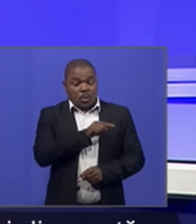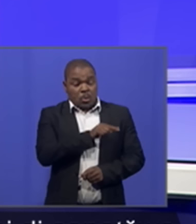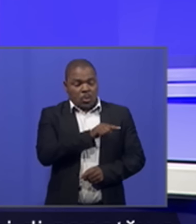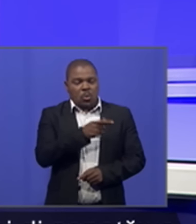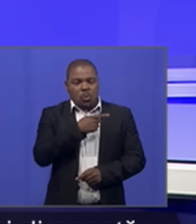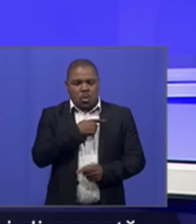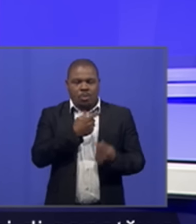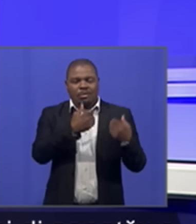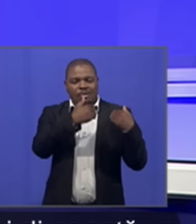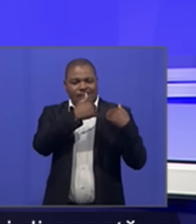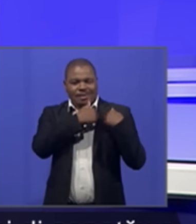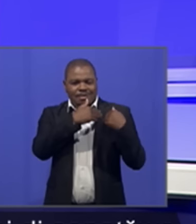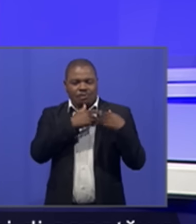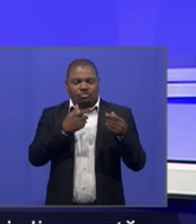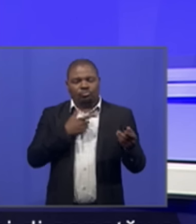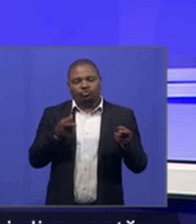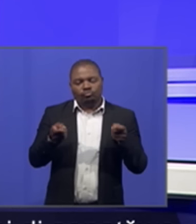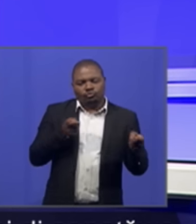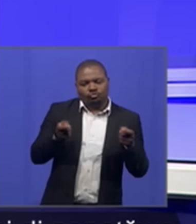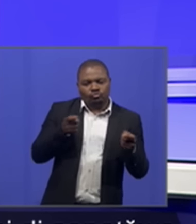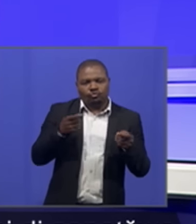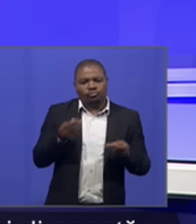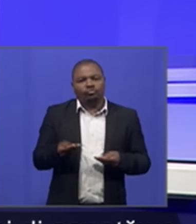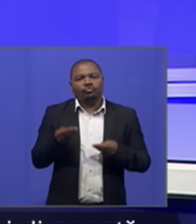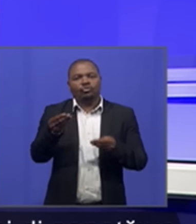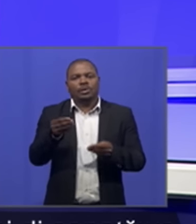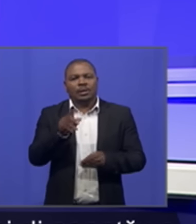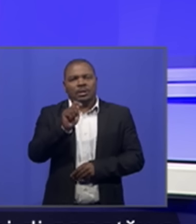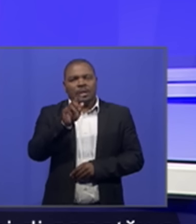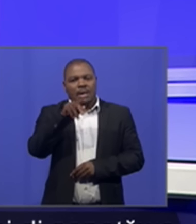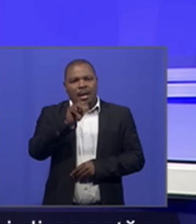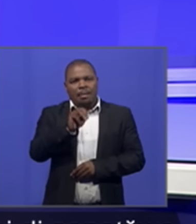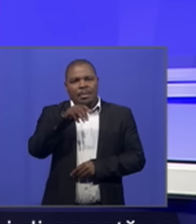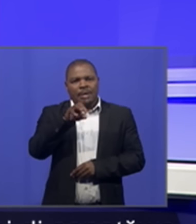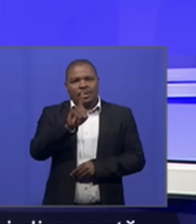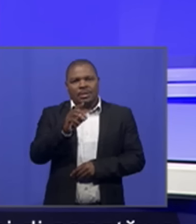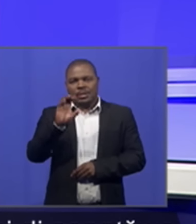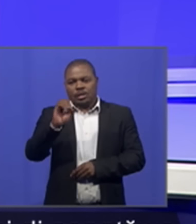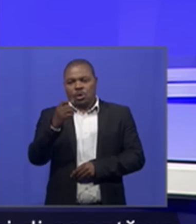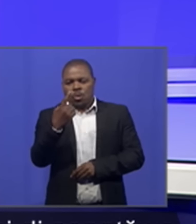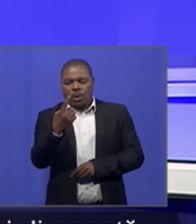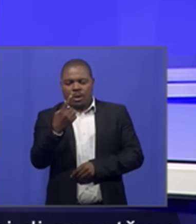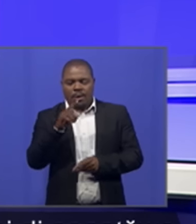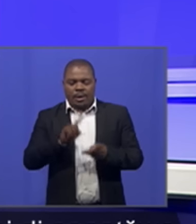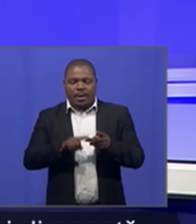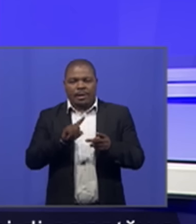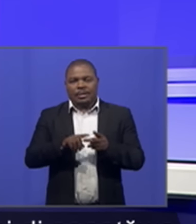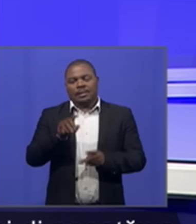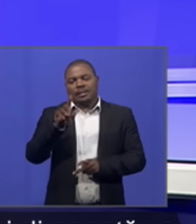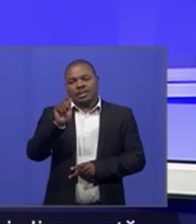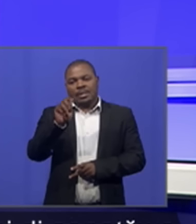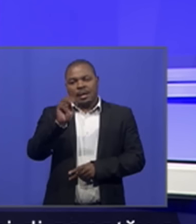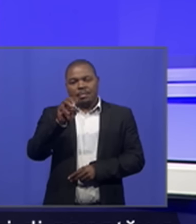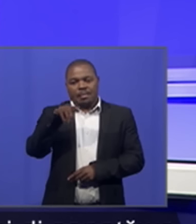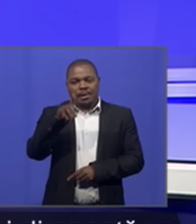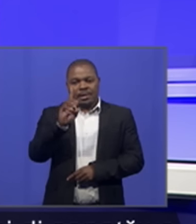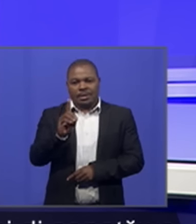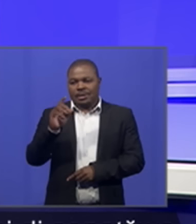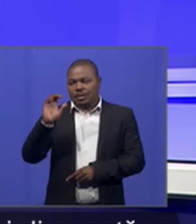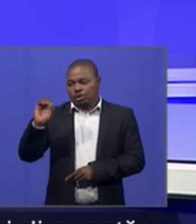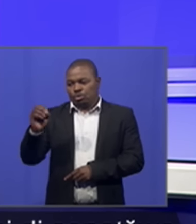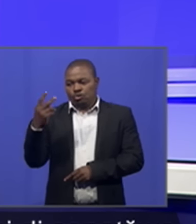swere maatla ka bong ya tendara ya TMPD 01 le TMPD 02 e le go ditatofatšo tšeo